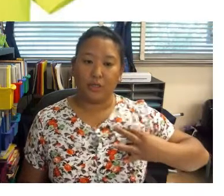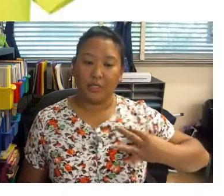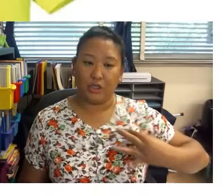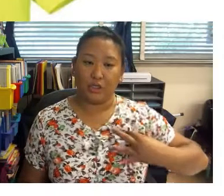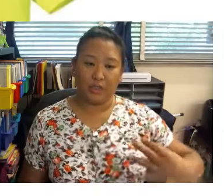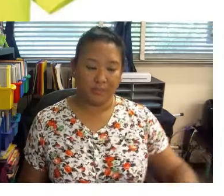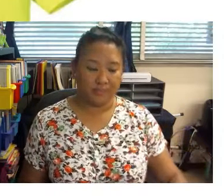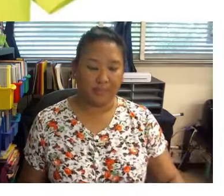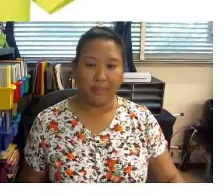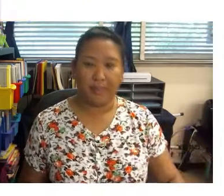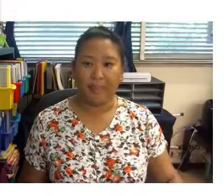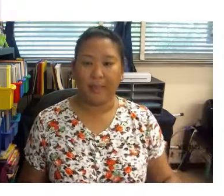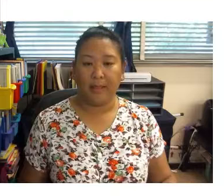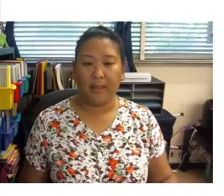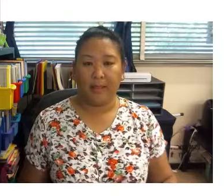shirt, t-shirt,